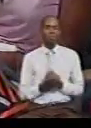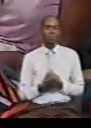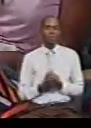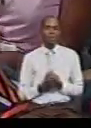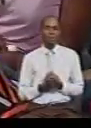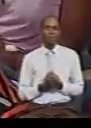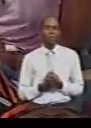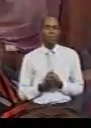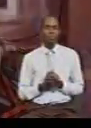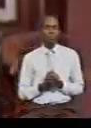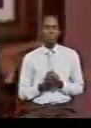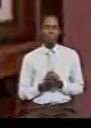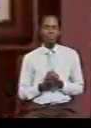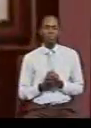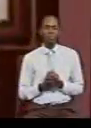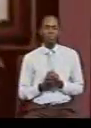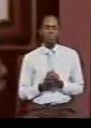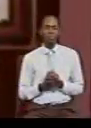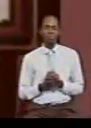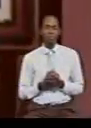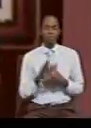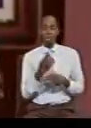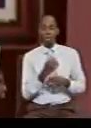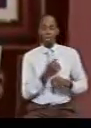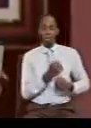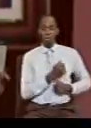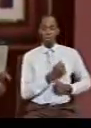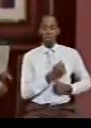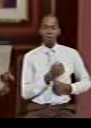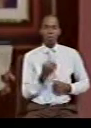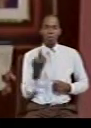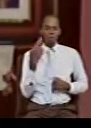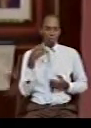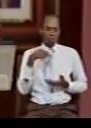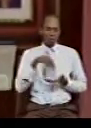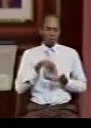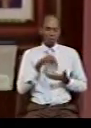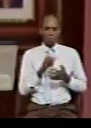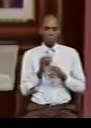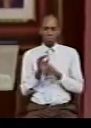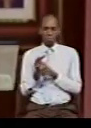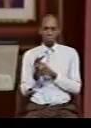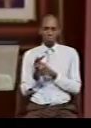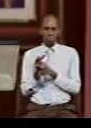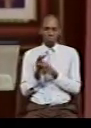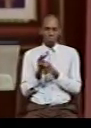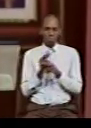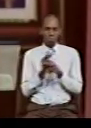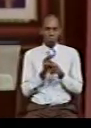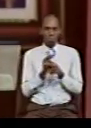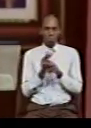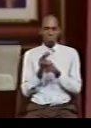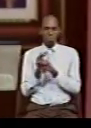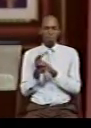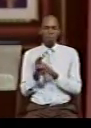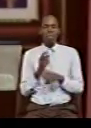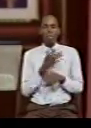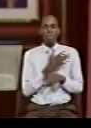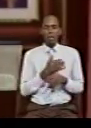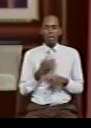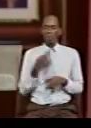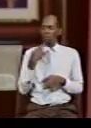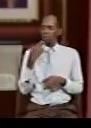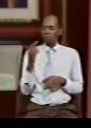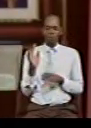The soldiers were standing guard And he said, he will not come